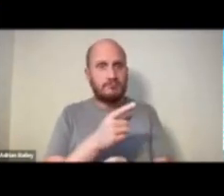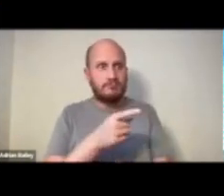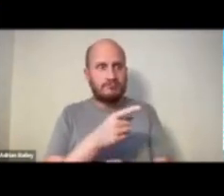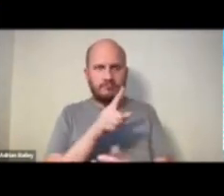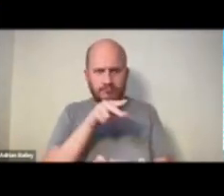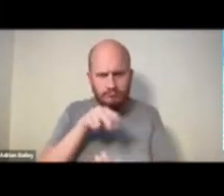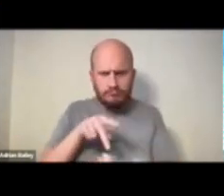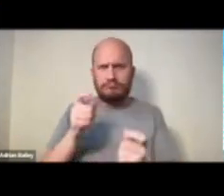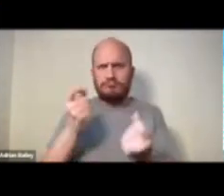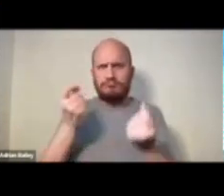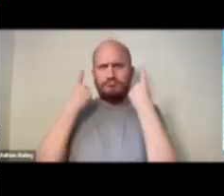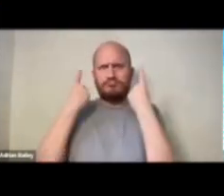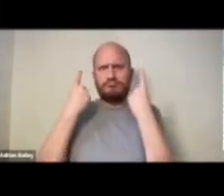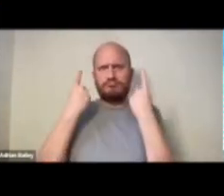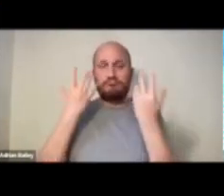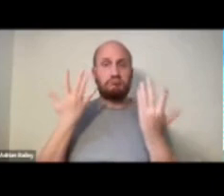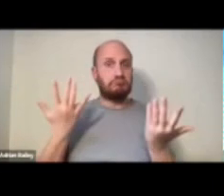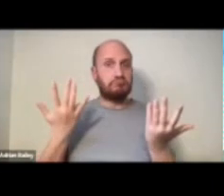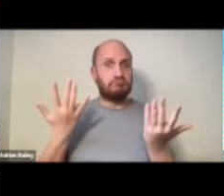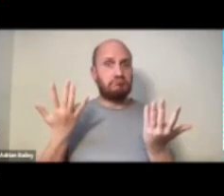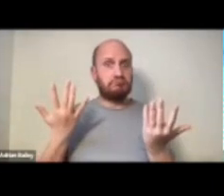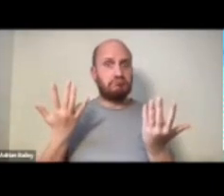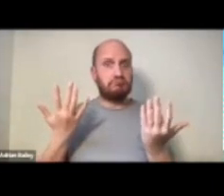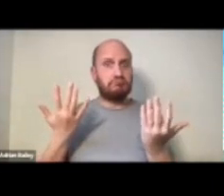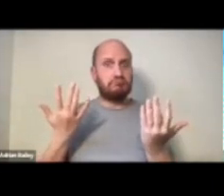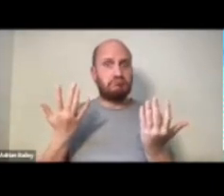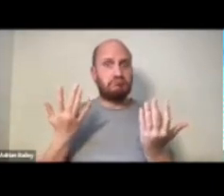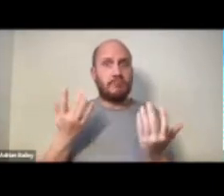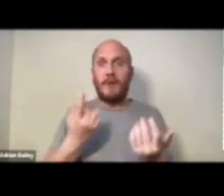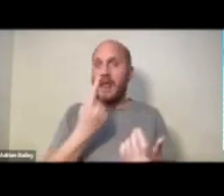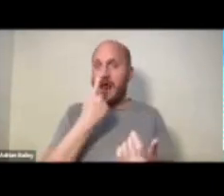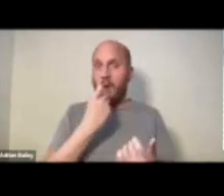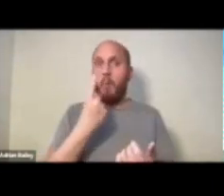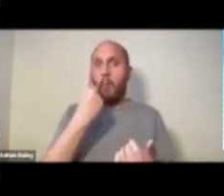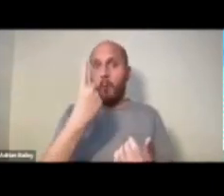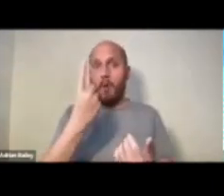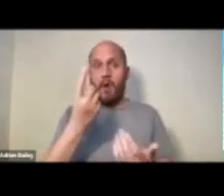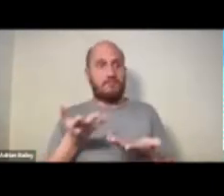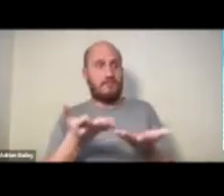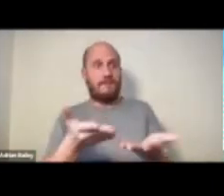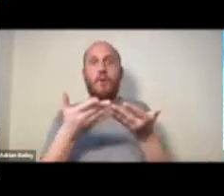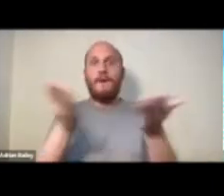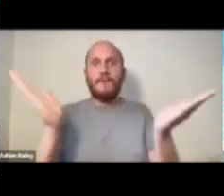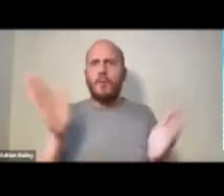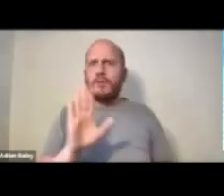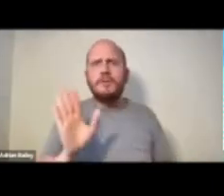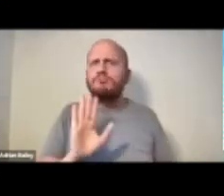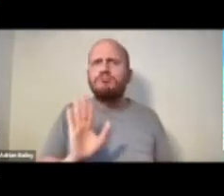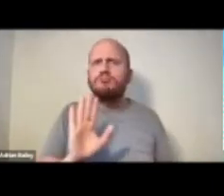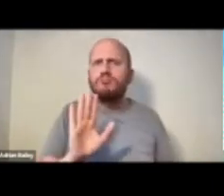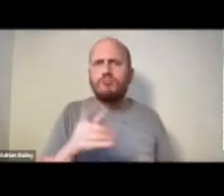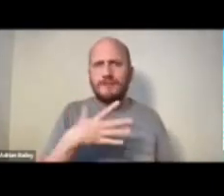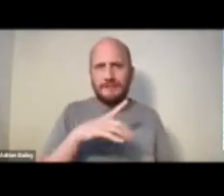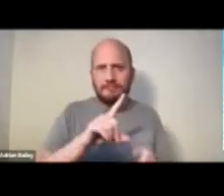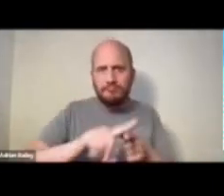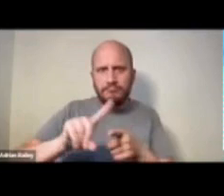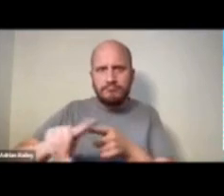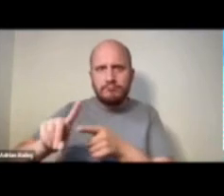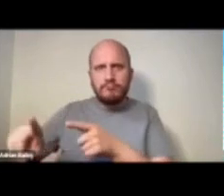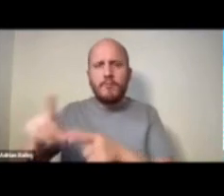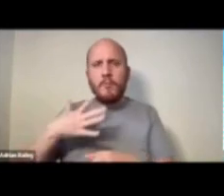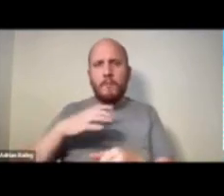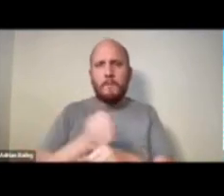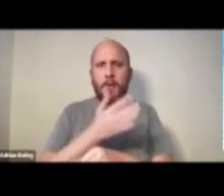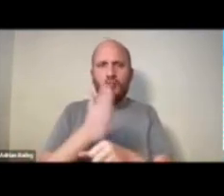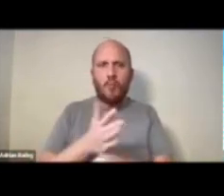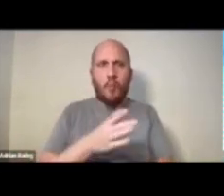for people taking part? There's no one-size-fits-all approach, but you obviously want to make sure nobody misses the chance to feed